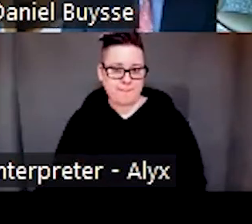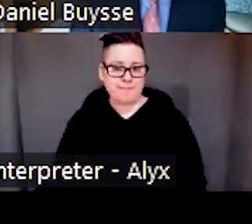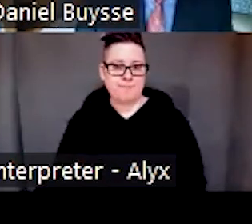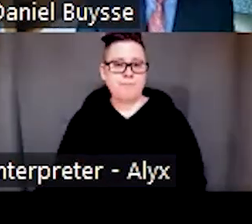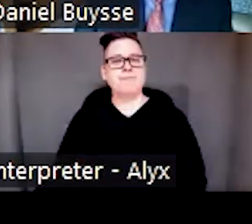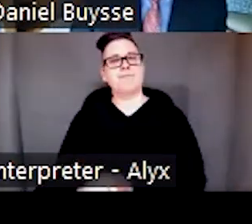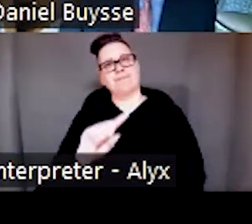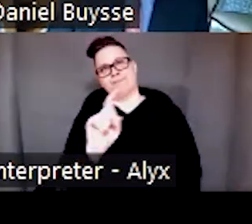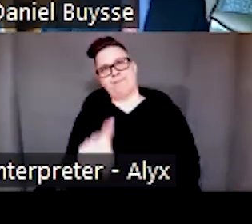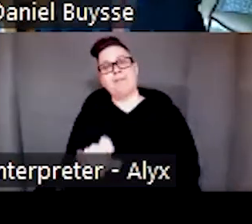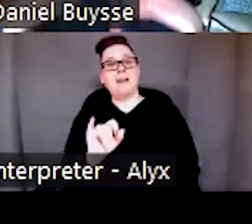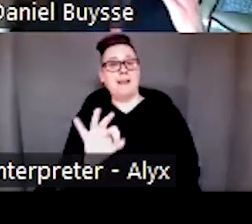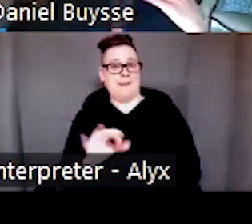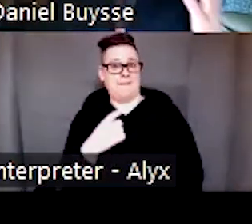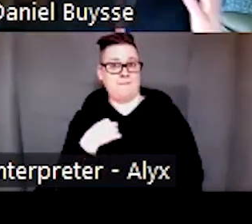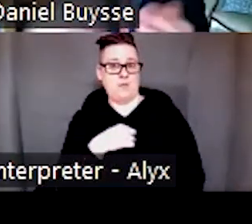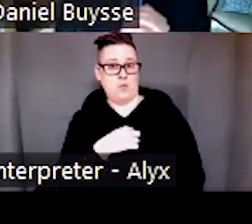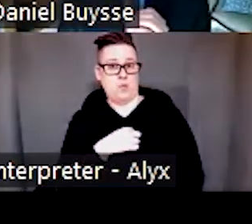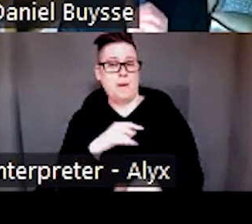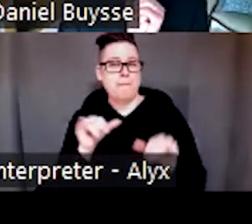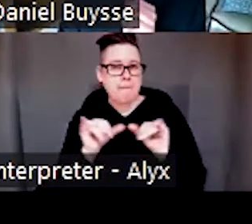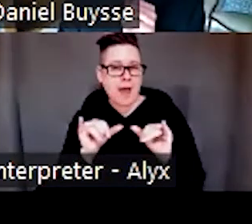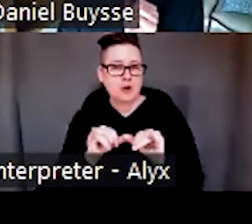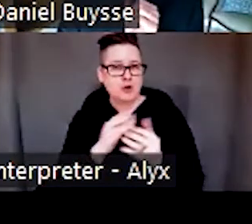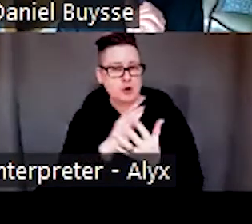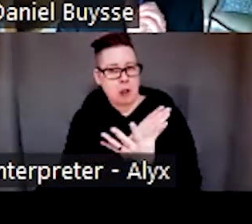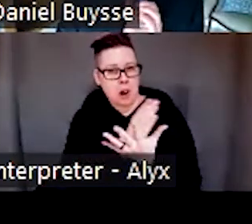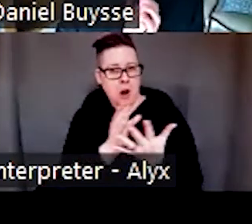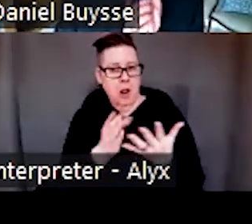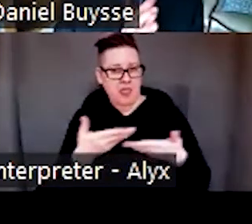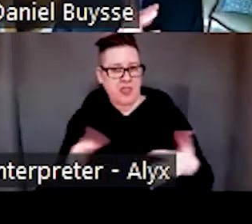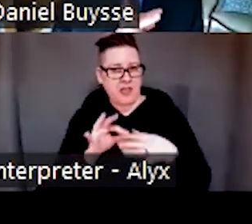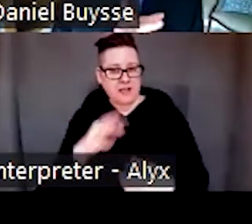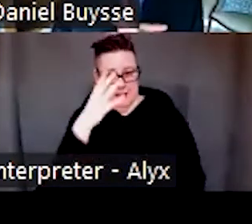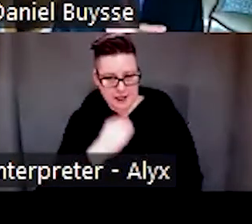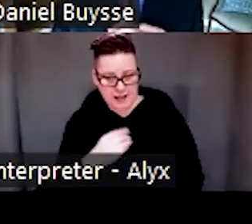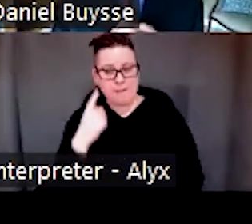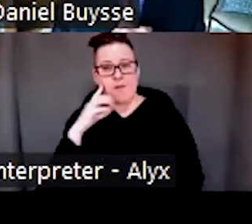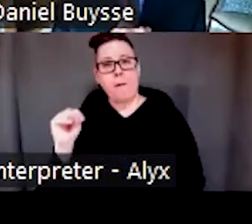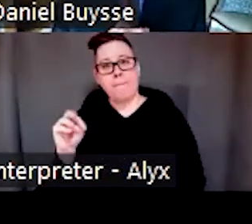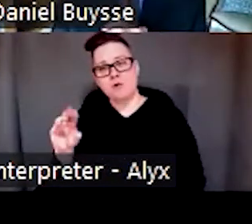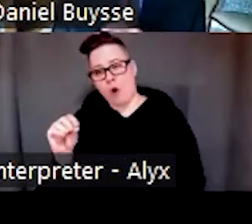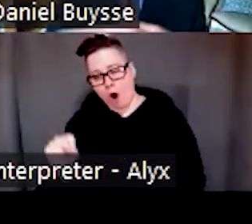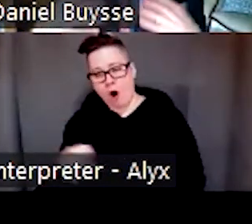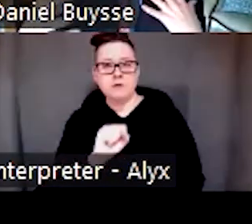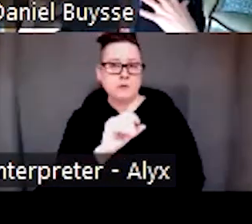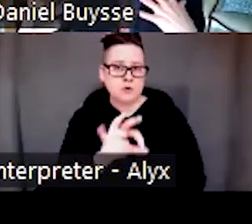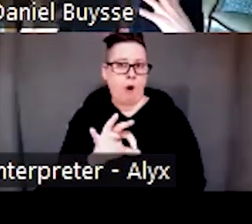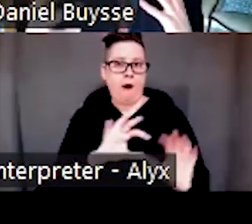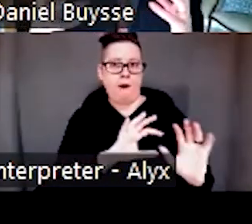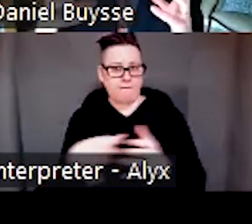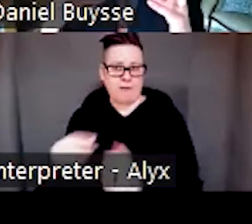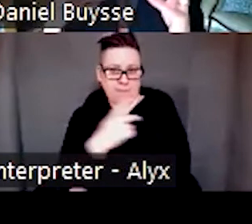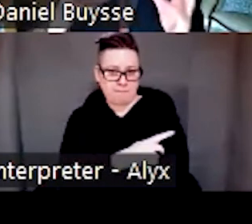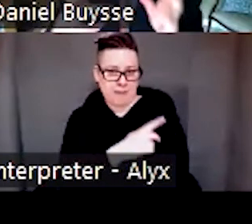if we measured multiple dimensions of sleep in these Mr. Oss and soft samples, could we